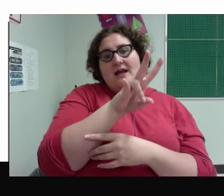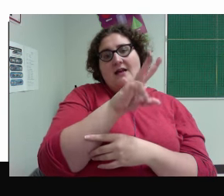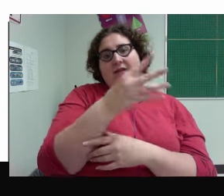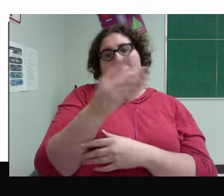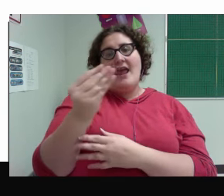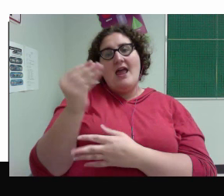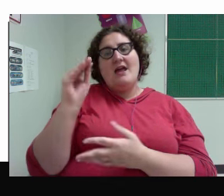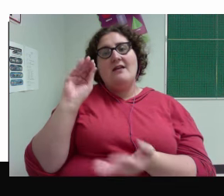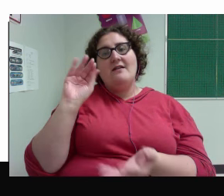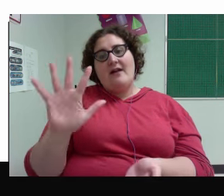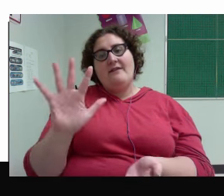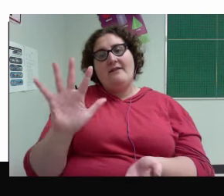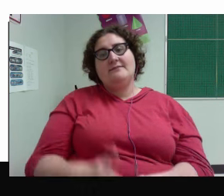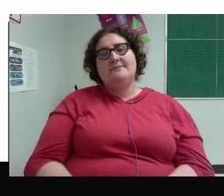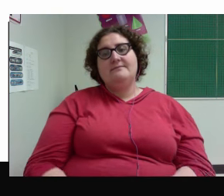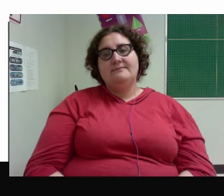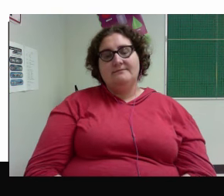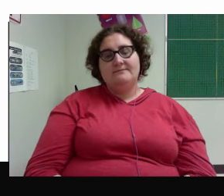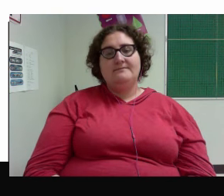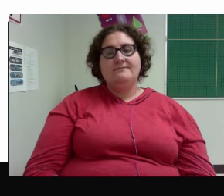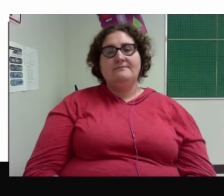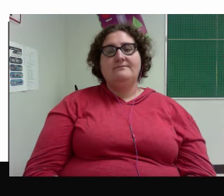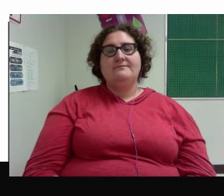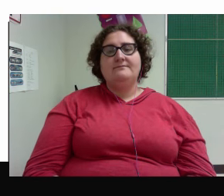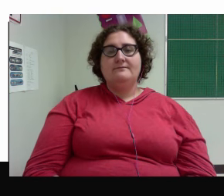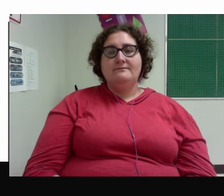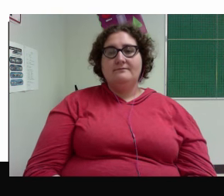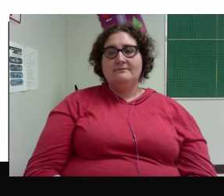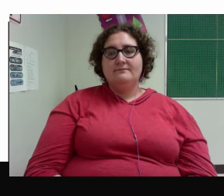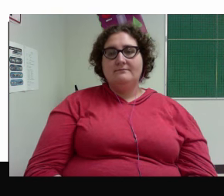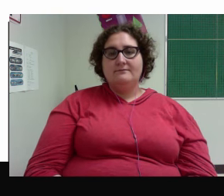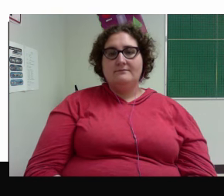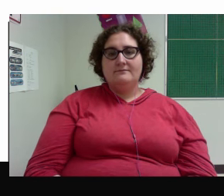angle 7 and angle 5.